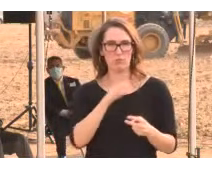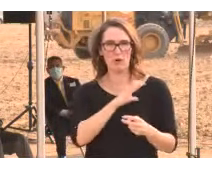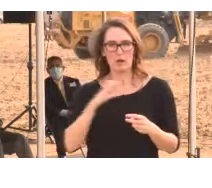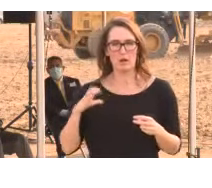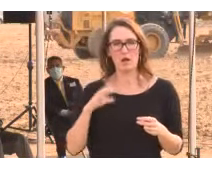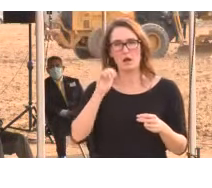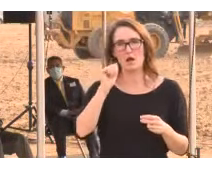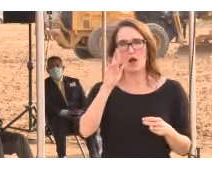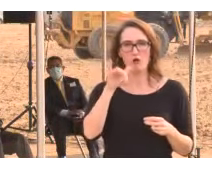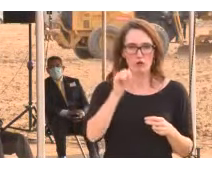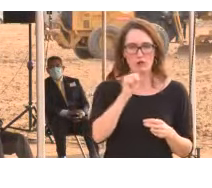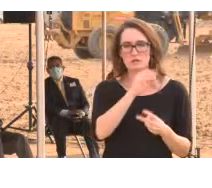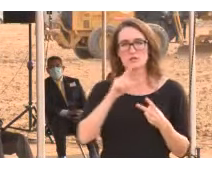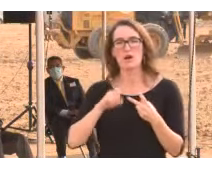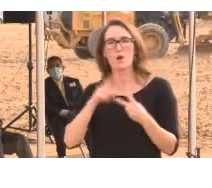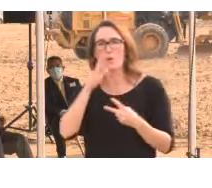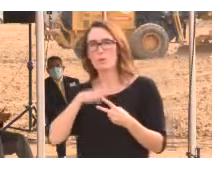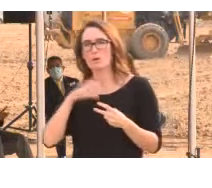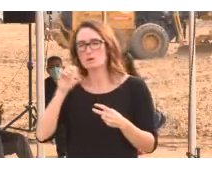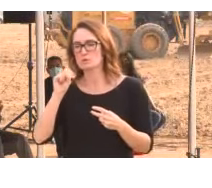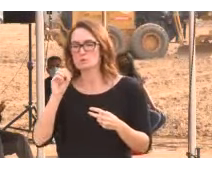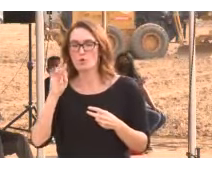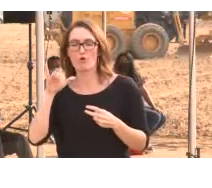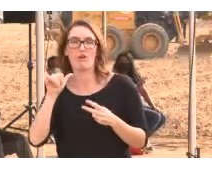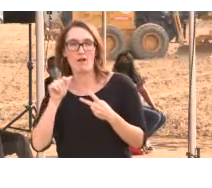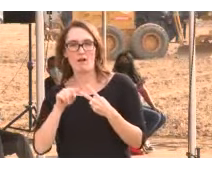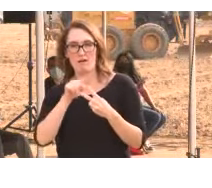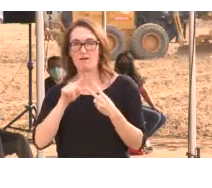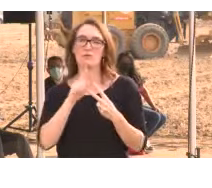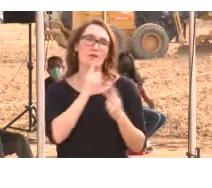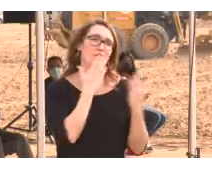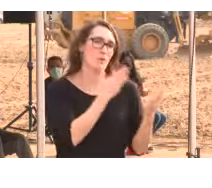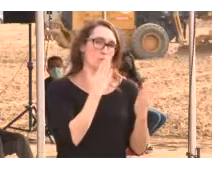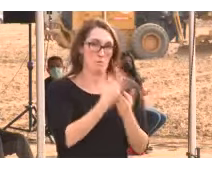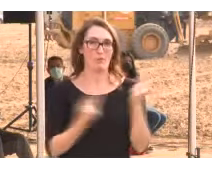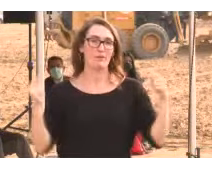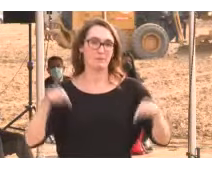Member Arias and Councilwoman Soria. Thank you for being here.